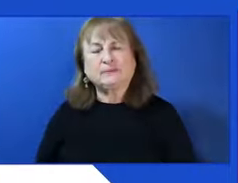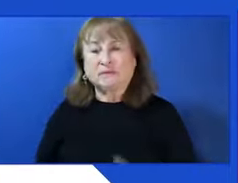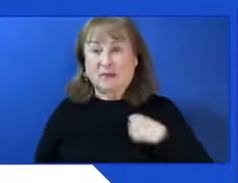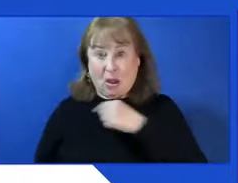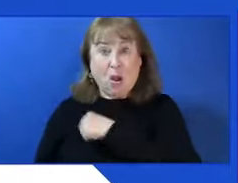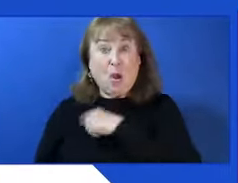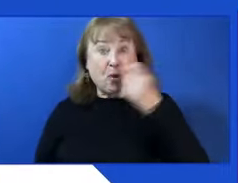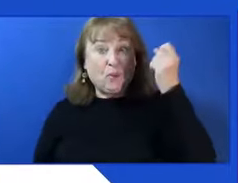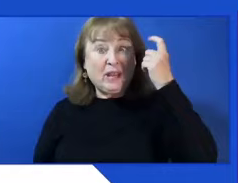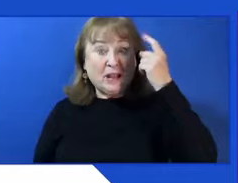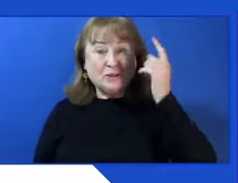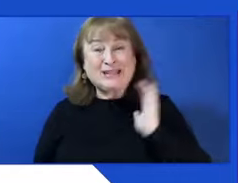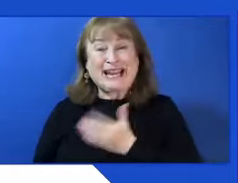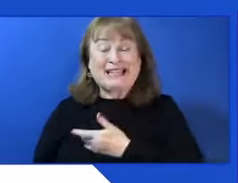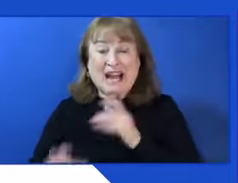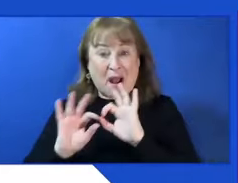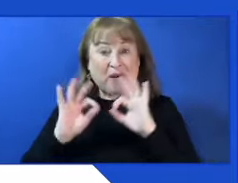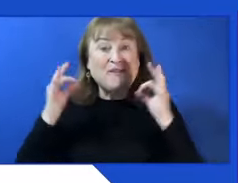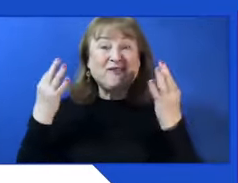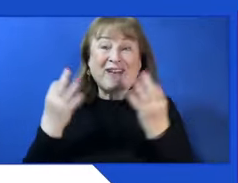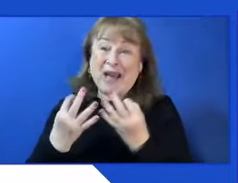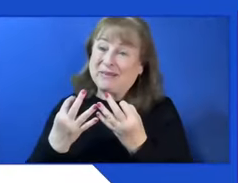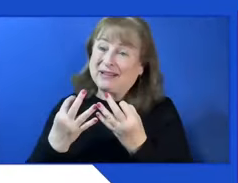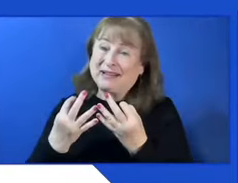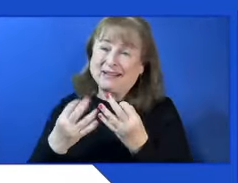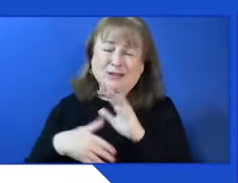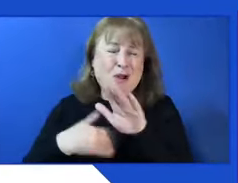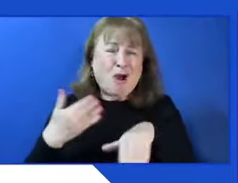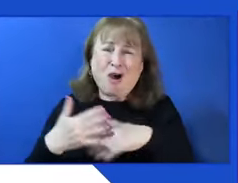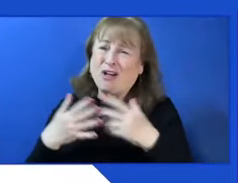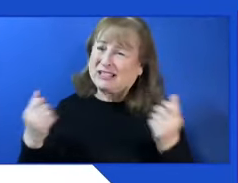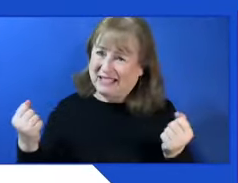understand that our families are all scared.